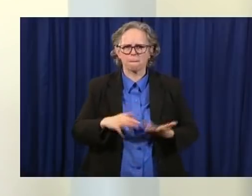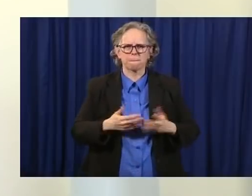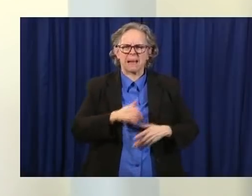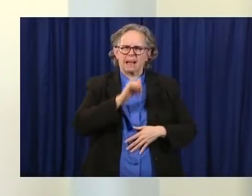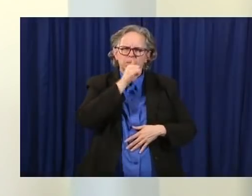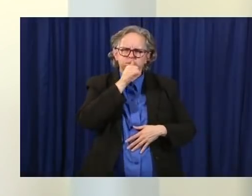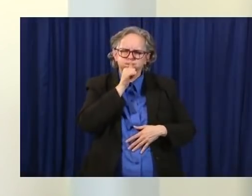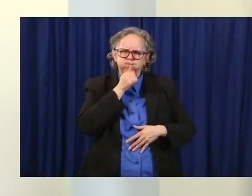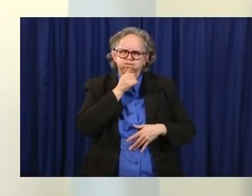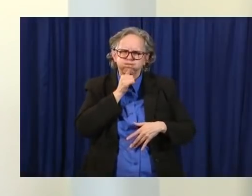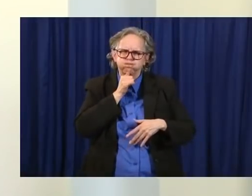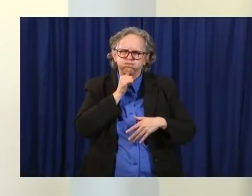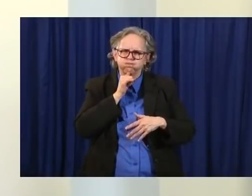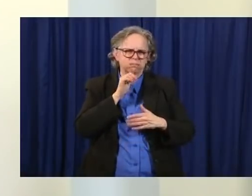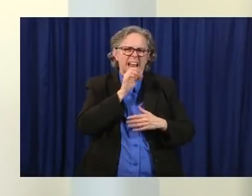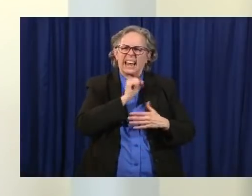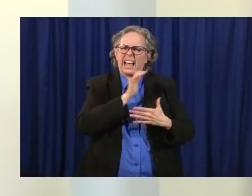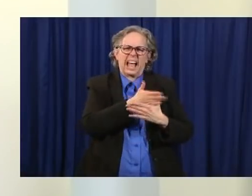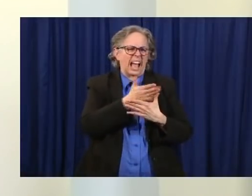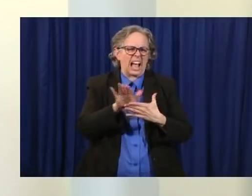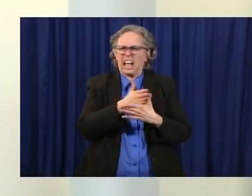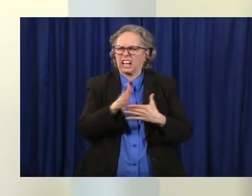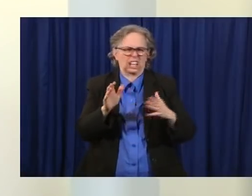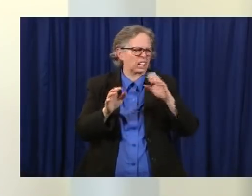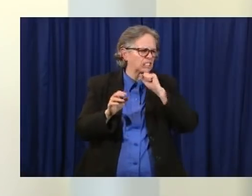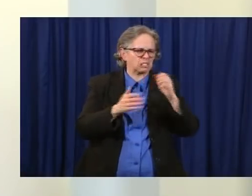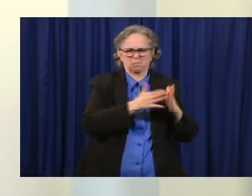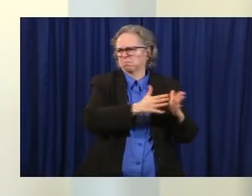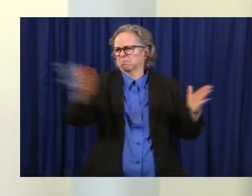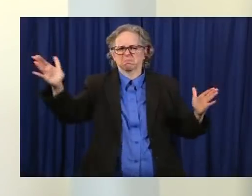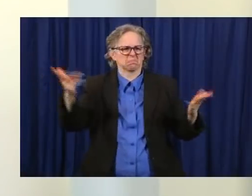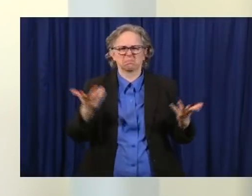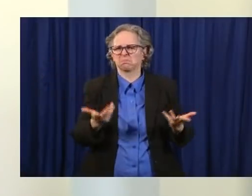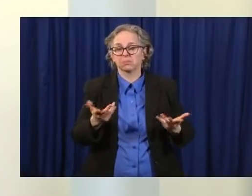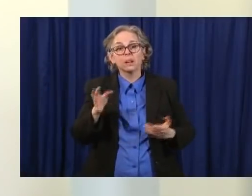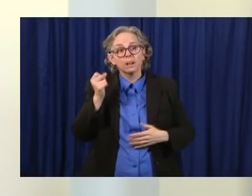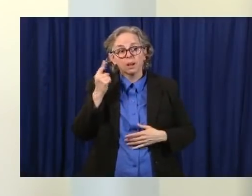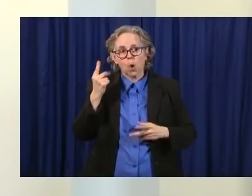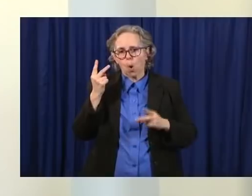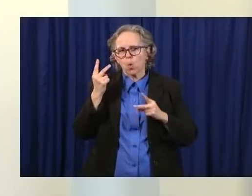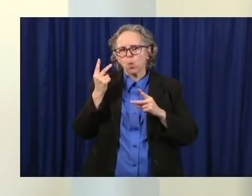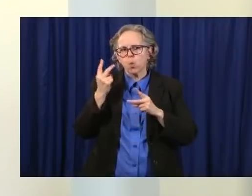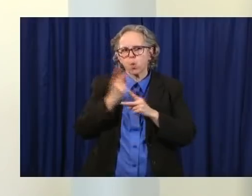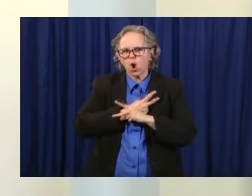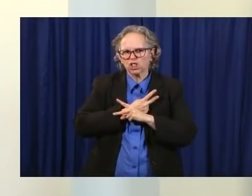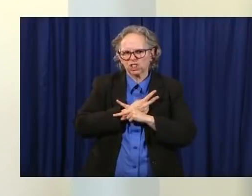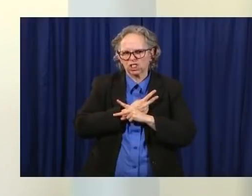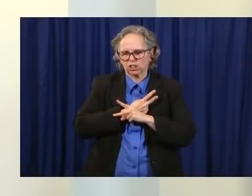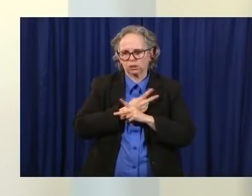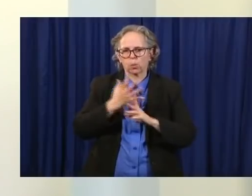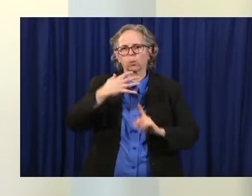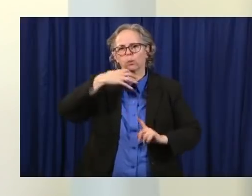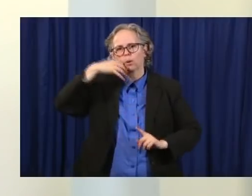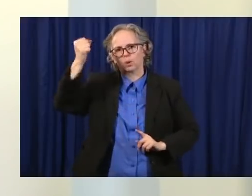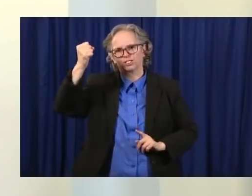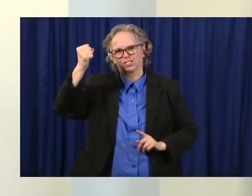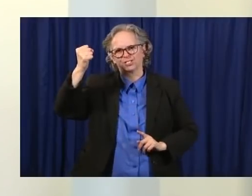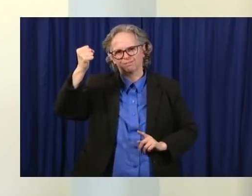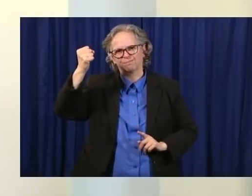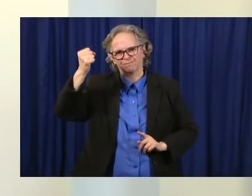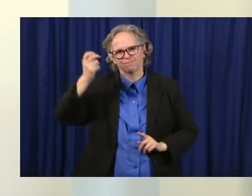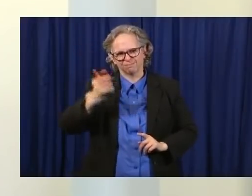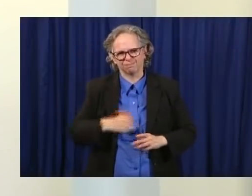but it is more skewed in terms of the worst outcomes to older adults, but just as